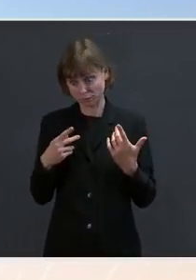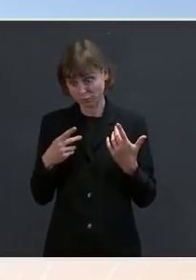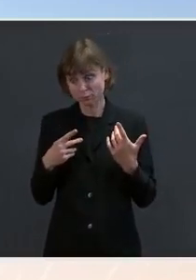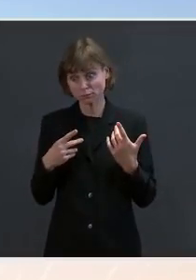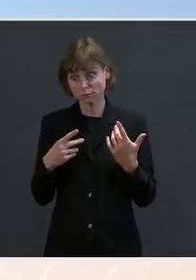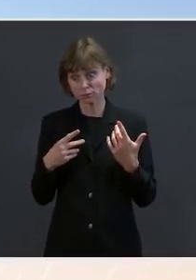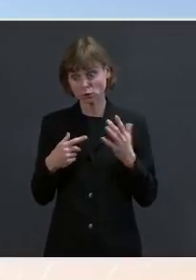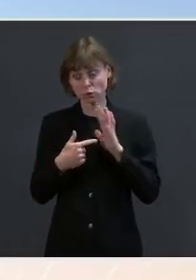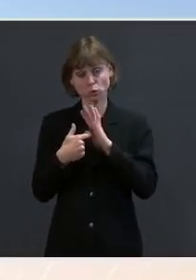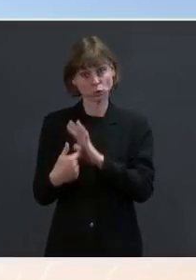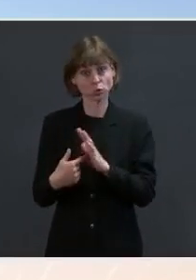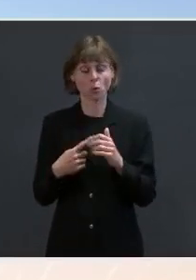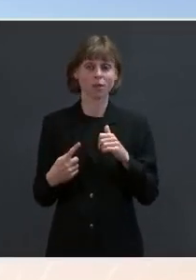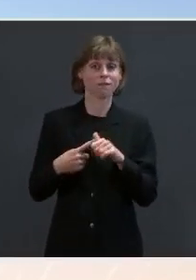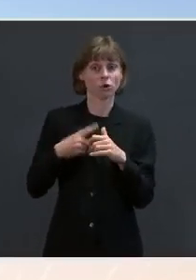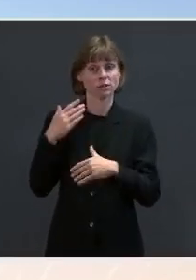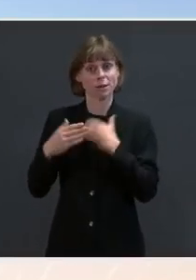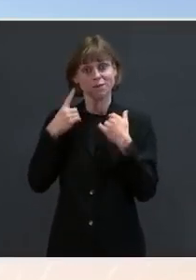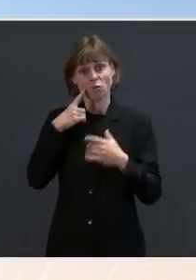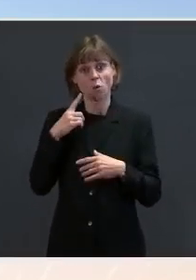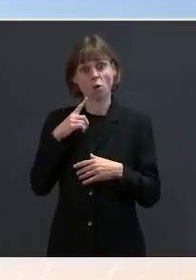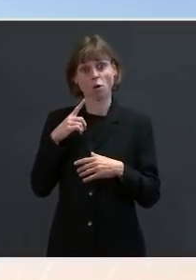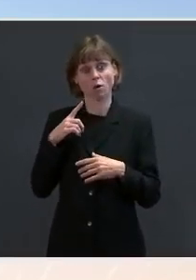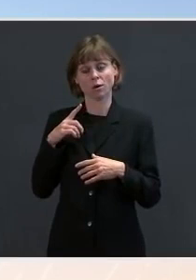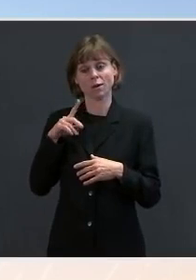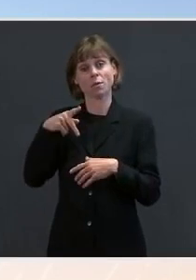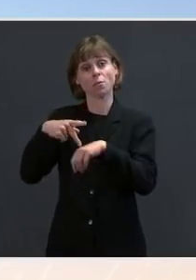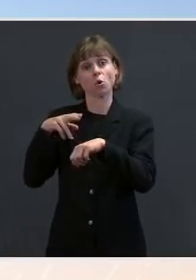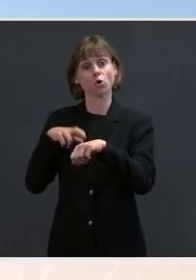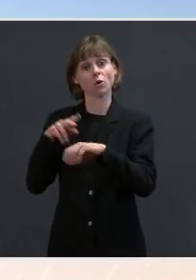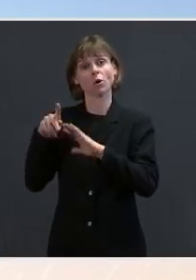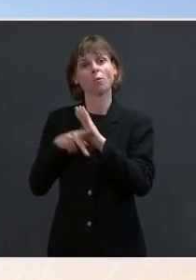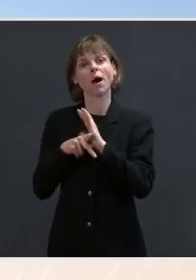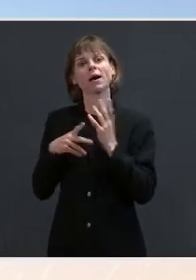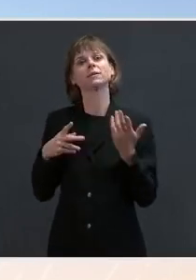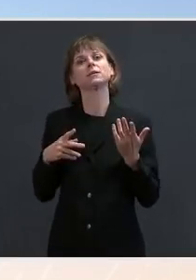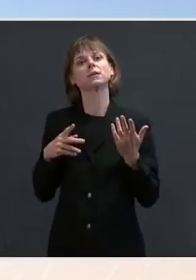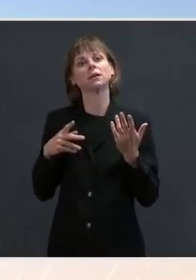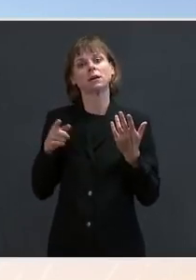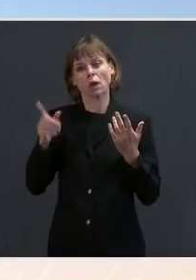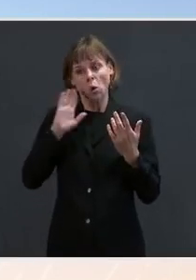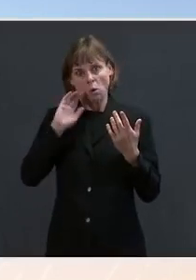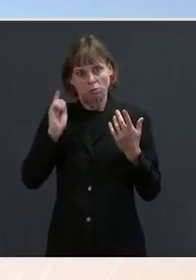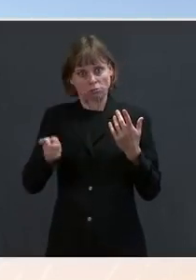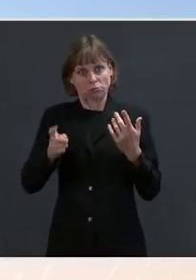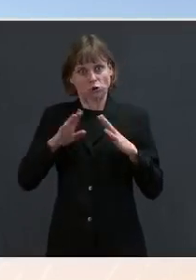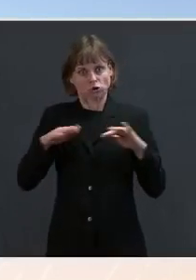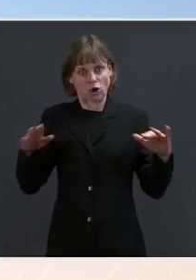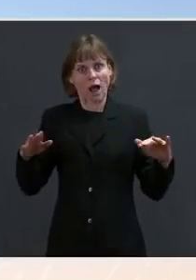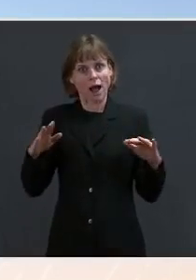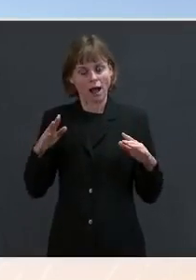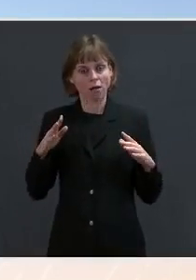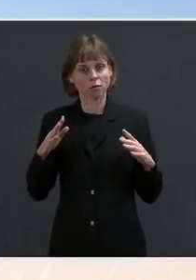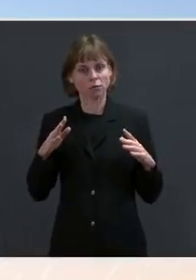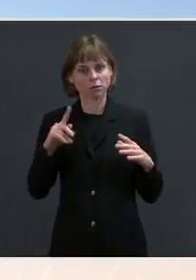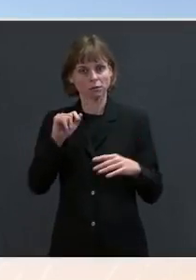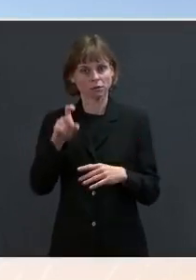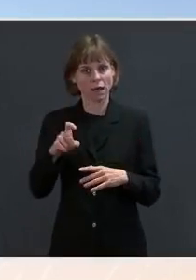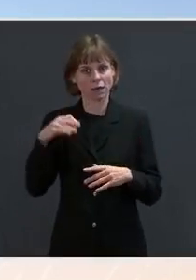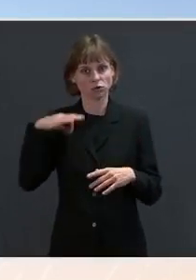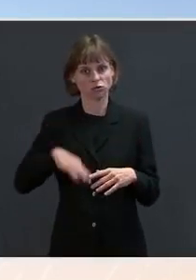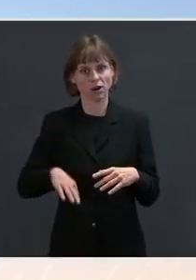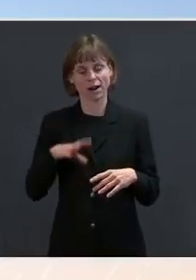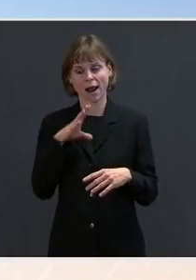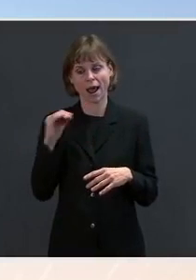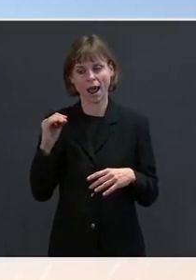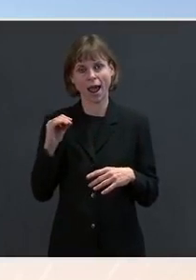administration's Puerto Rico policy. In the plan, Puerto Rico will have parity in terms of the child tax credit, which I know is a big concern, and the